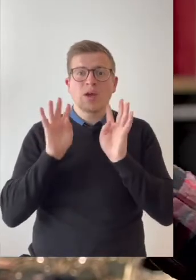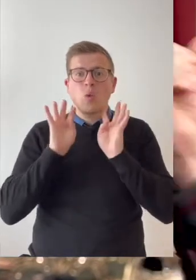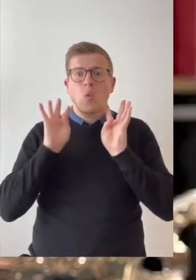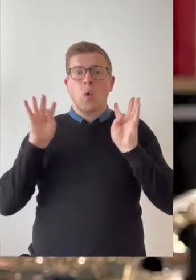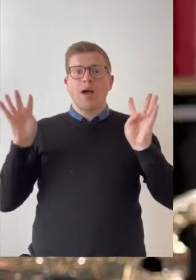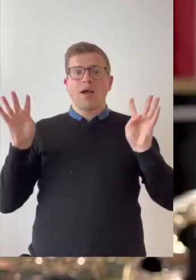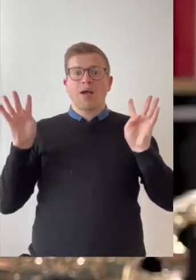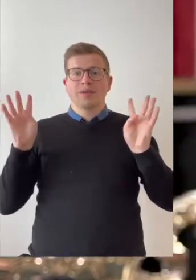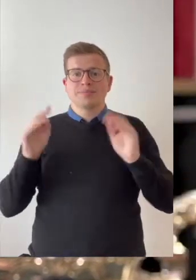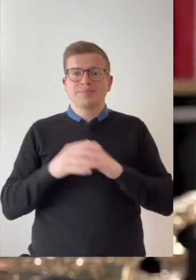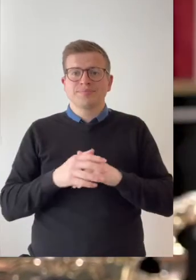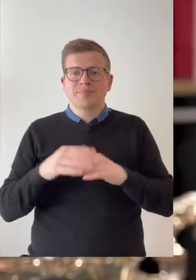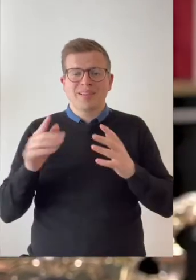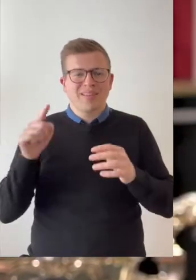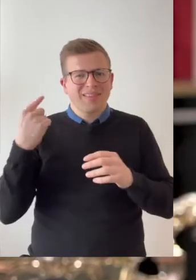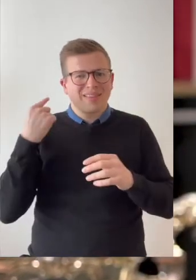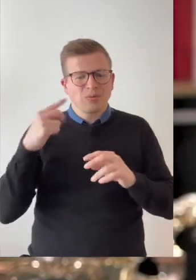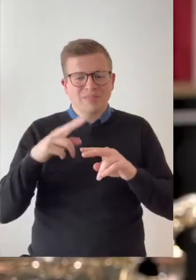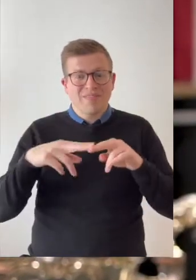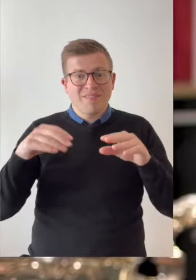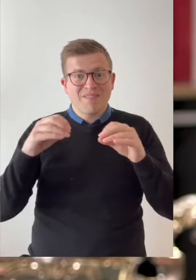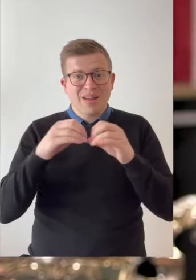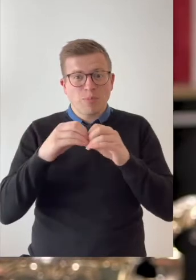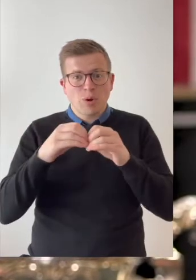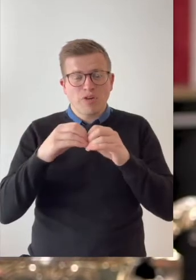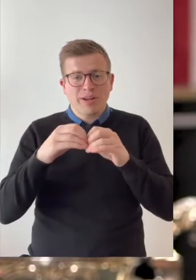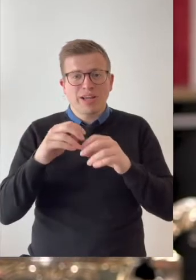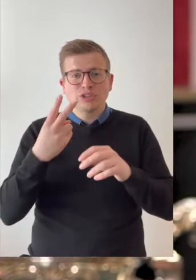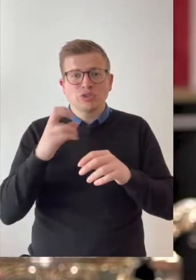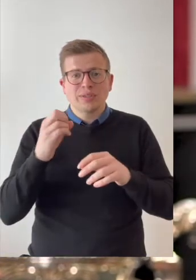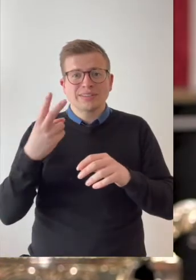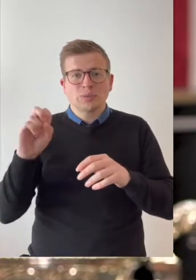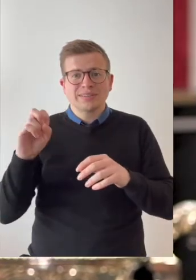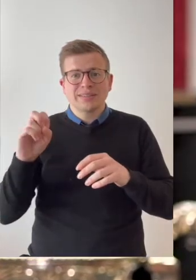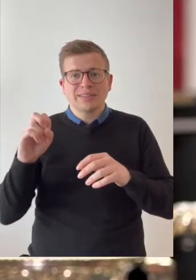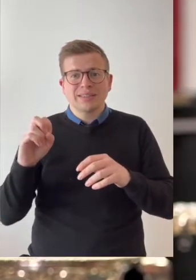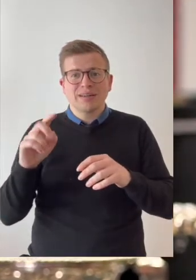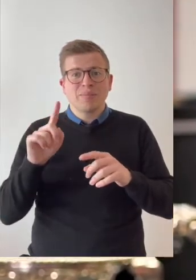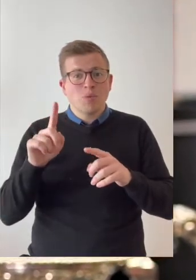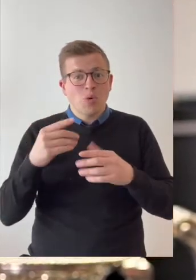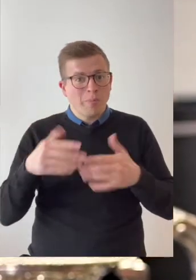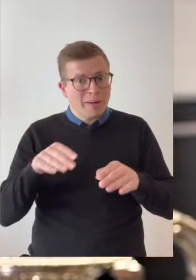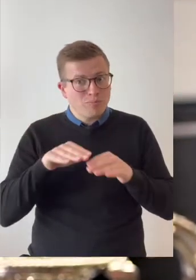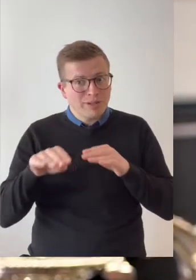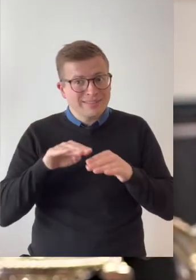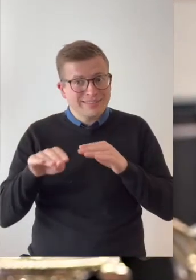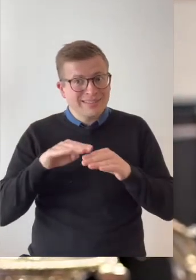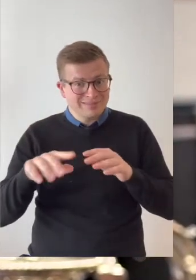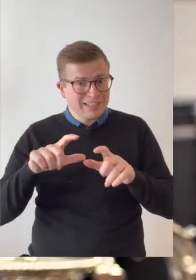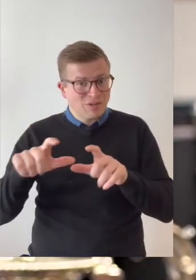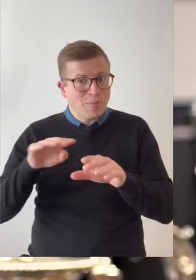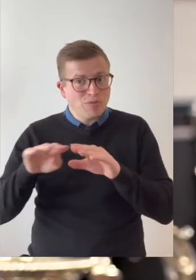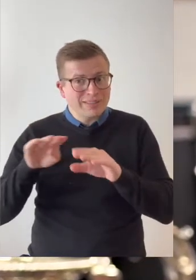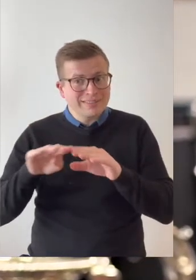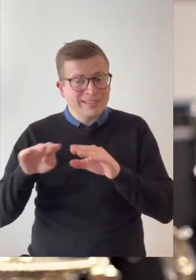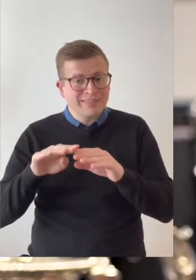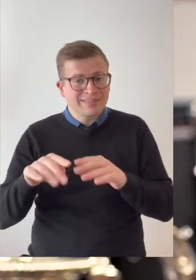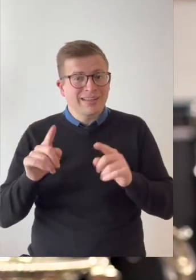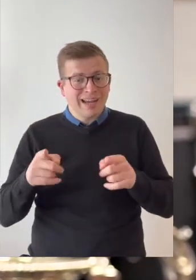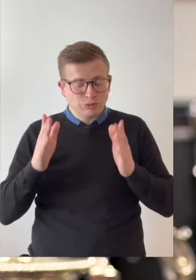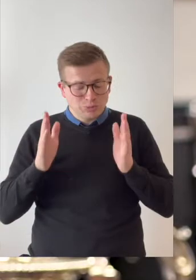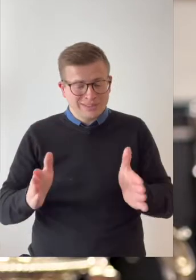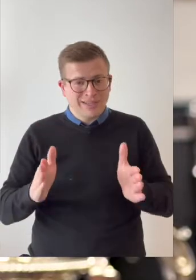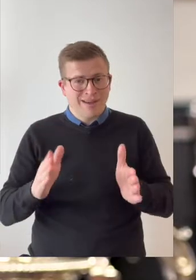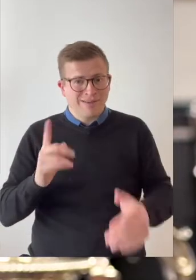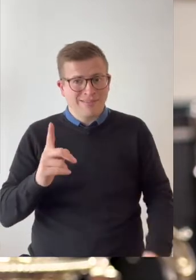choir, and that was February 2020. But I've been practicing, I've carried on practicing. It's got to stay,